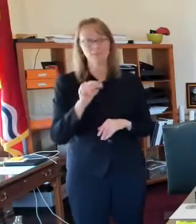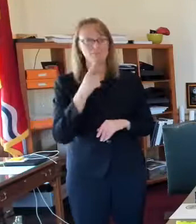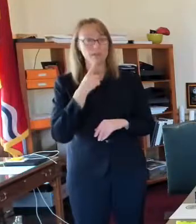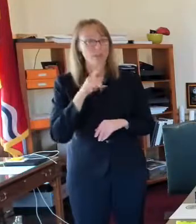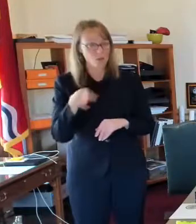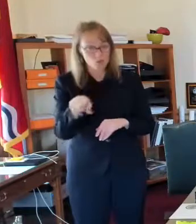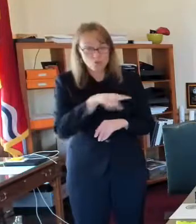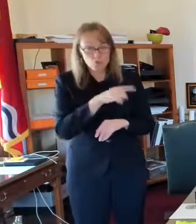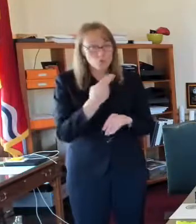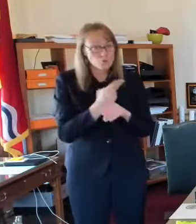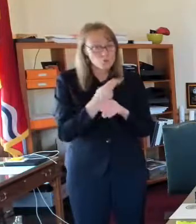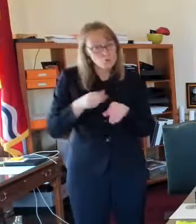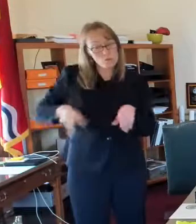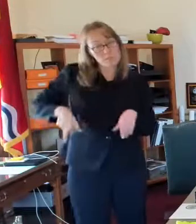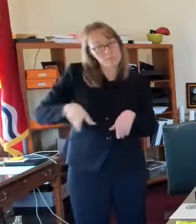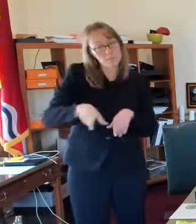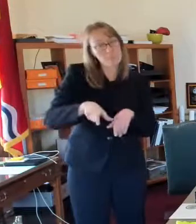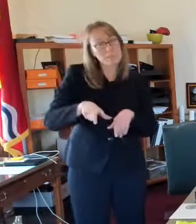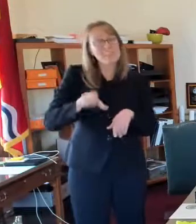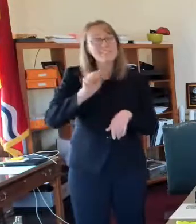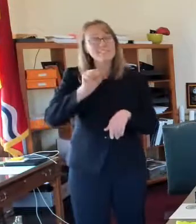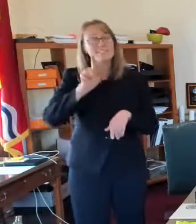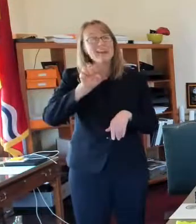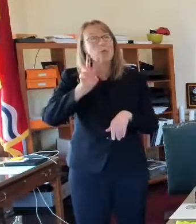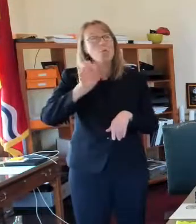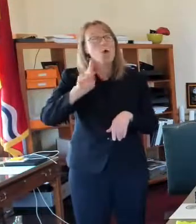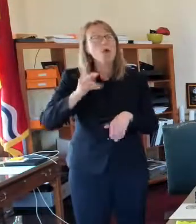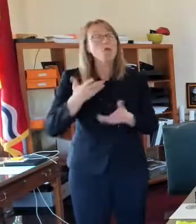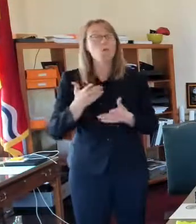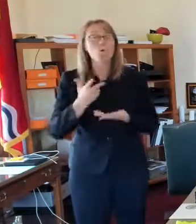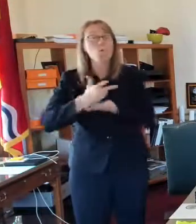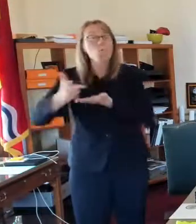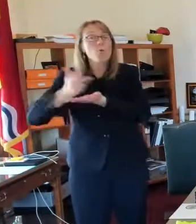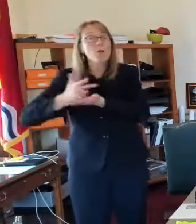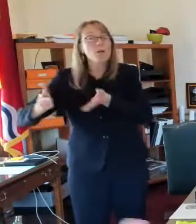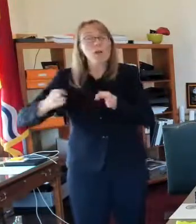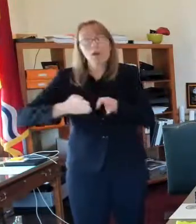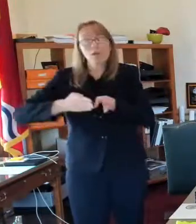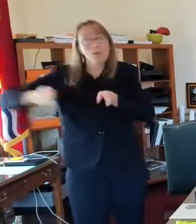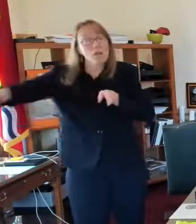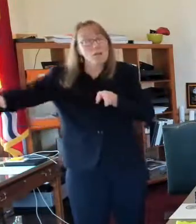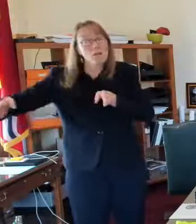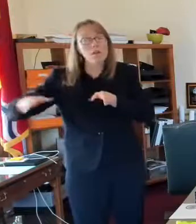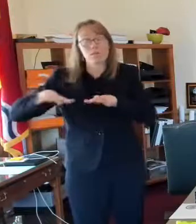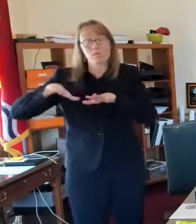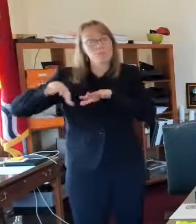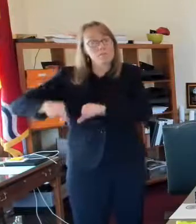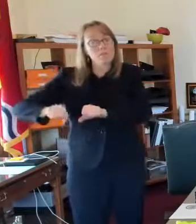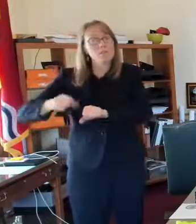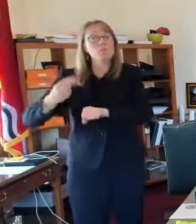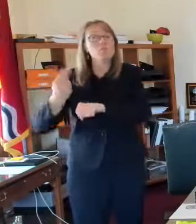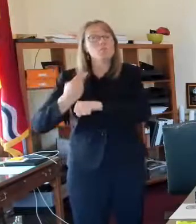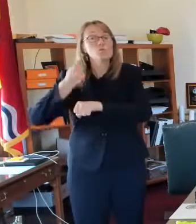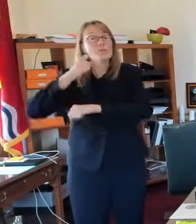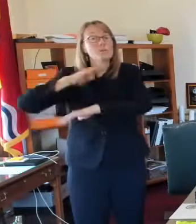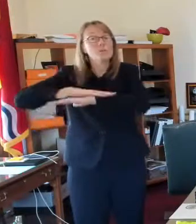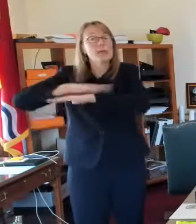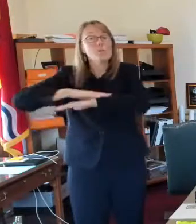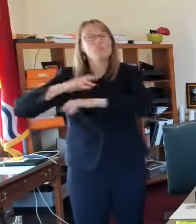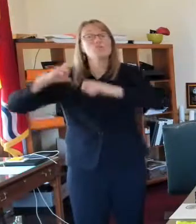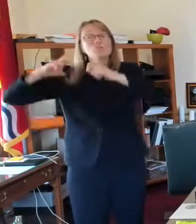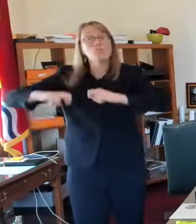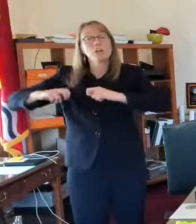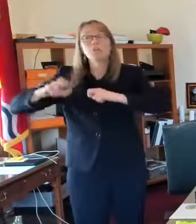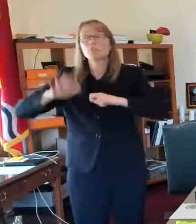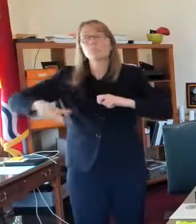the sidewalk for your sidewalk seating, or even a parking lot next door that you've had permission, that you will no longer be charged a